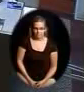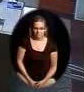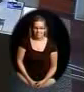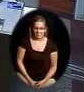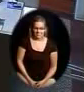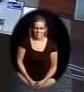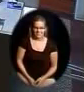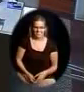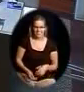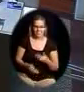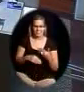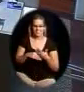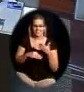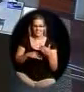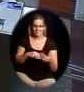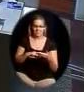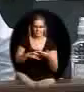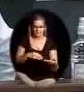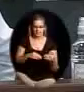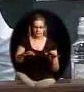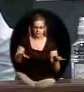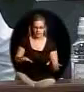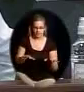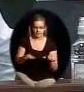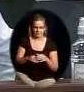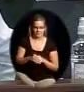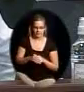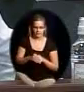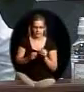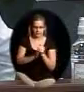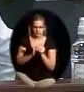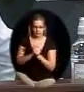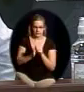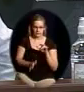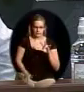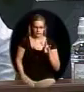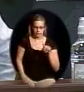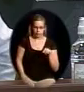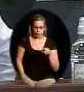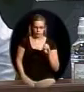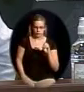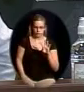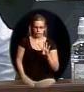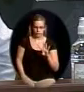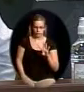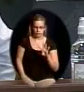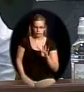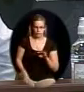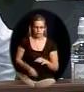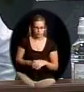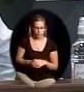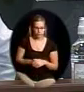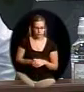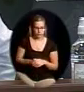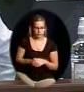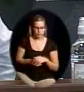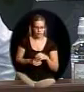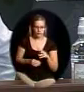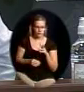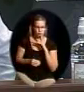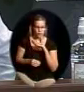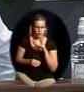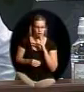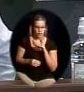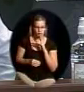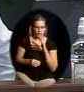Next, the next item for action is agenda item 7.04, water line easements, to authorize the